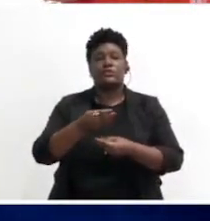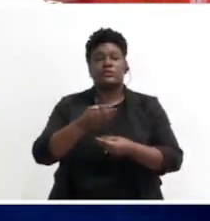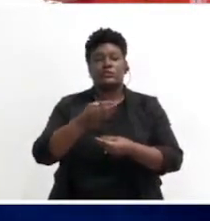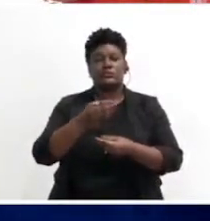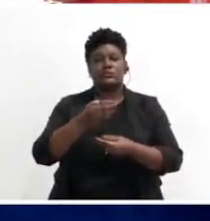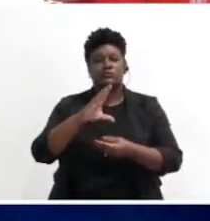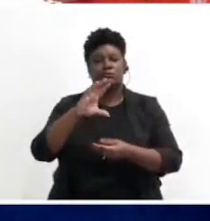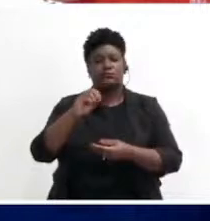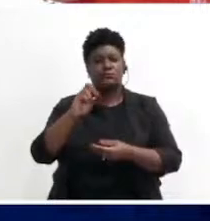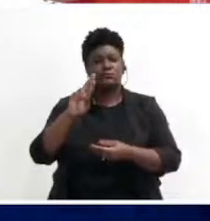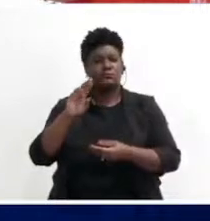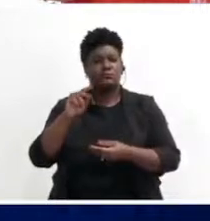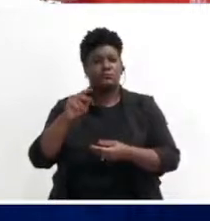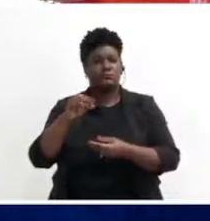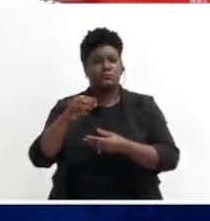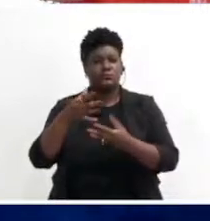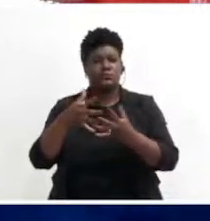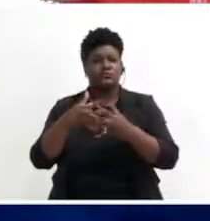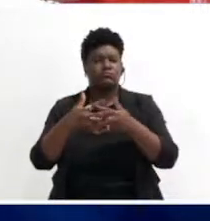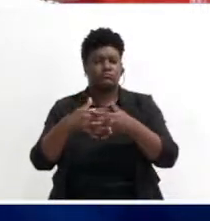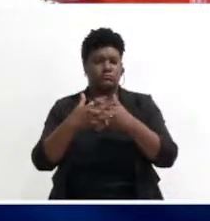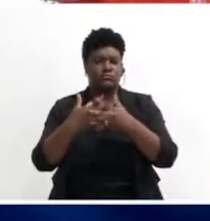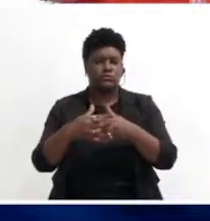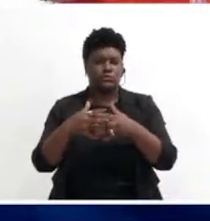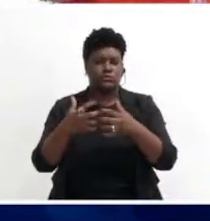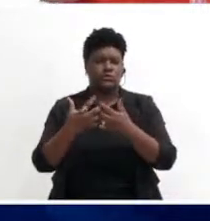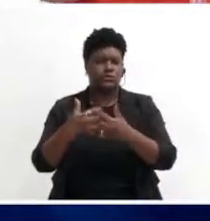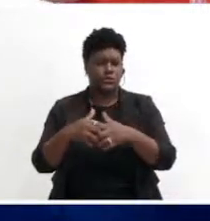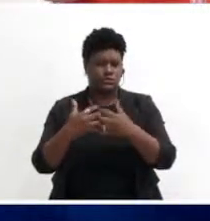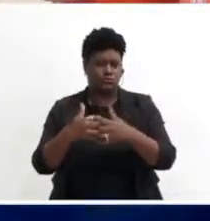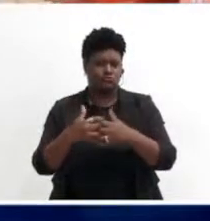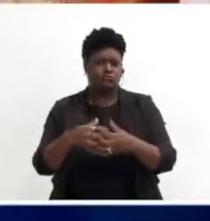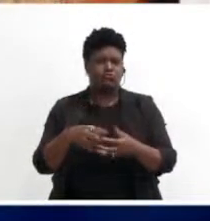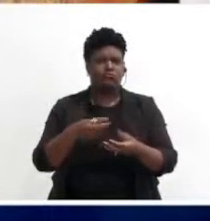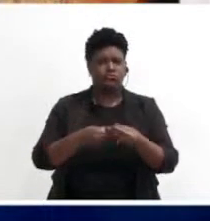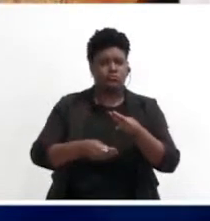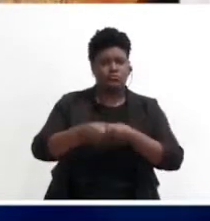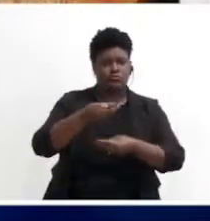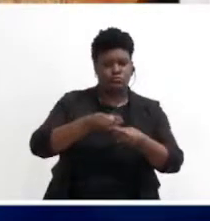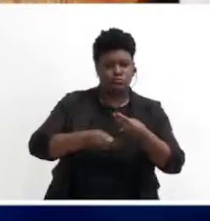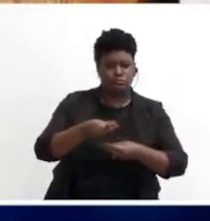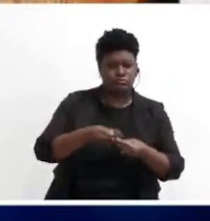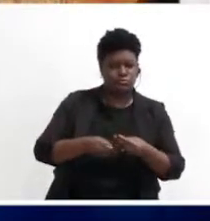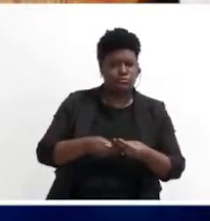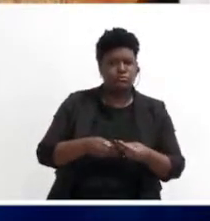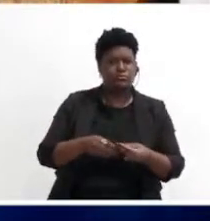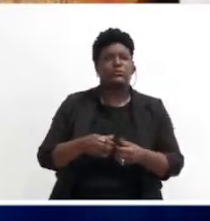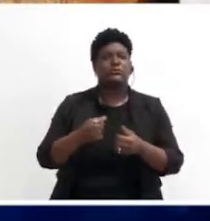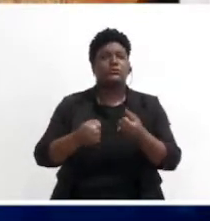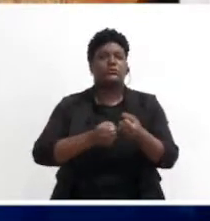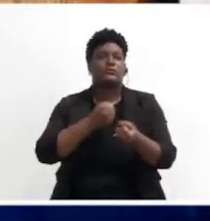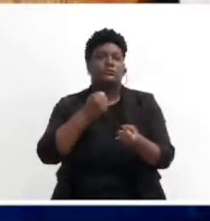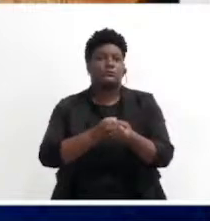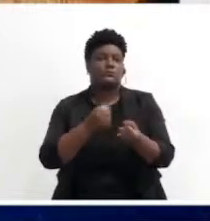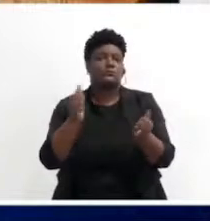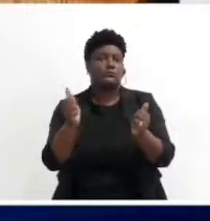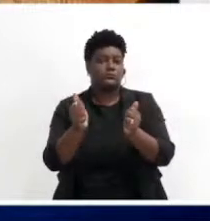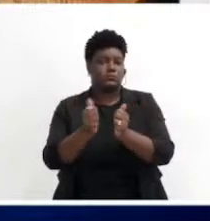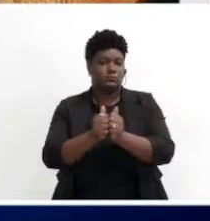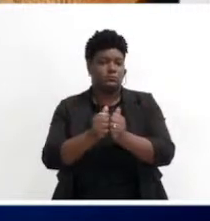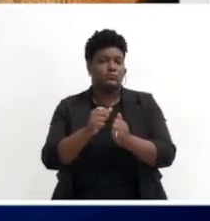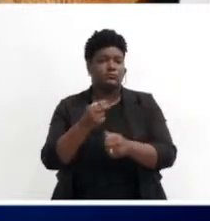packaging. And they're strongly supporting hybrid bonding. So, you know, if the industry leader goes a certain way,